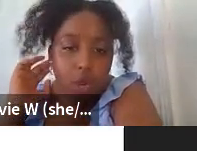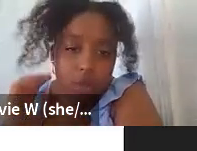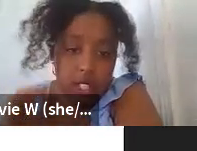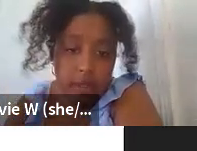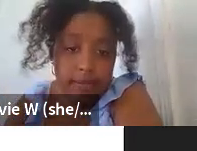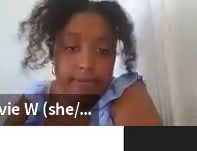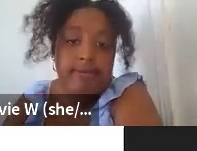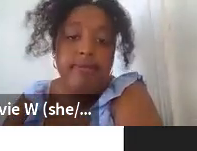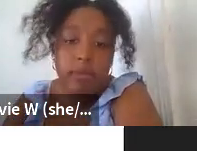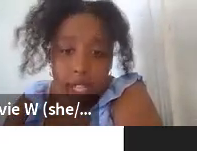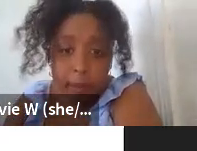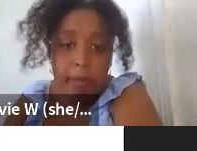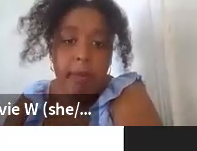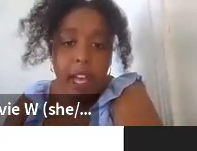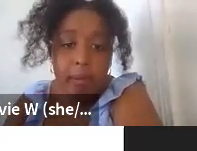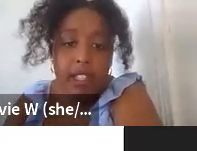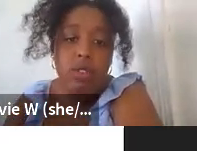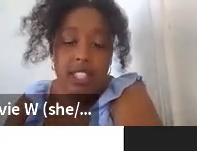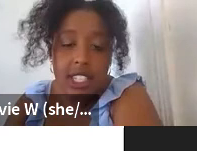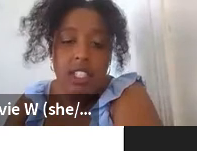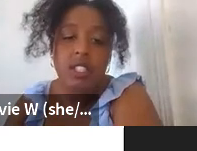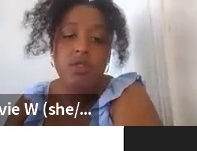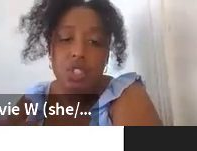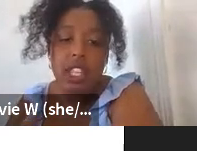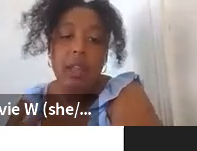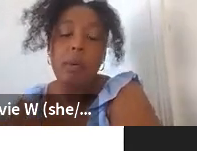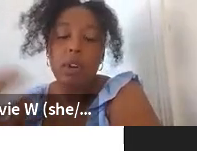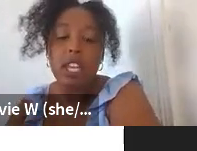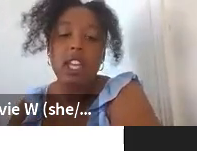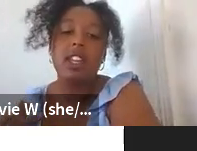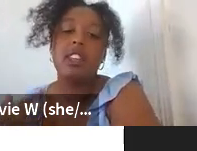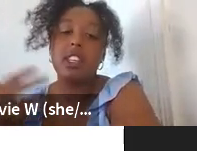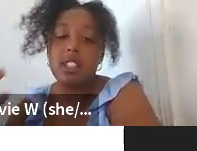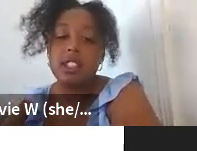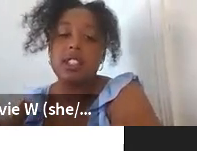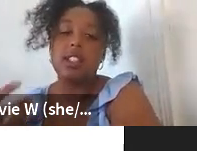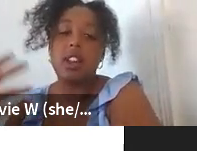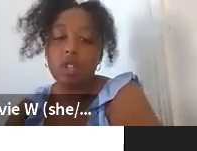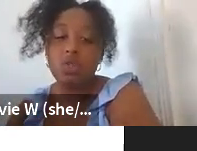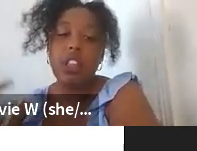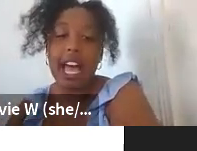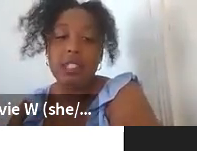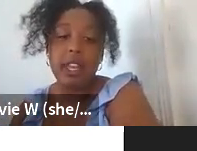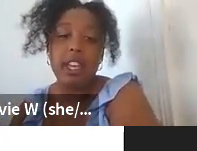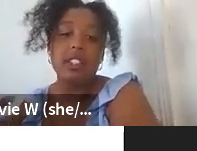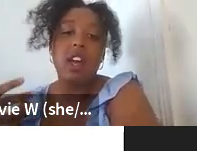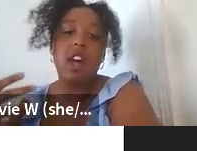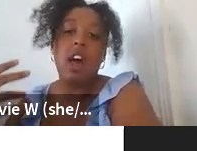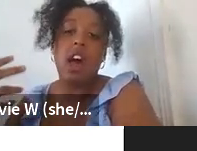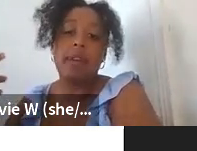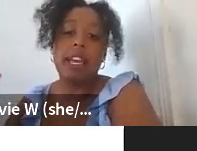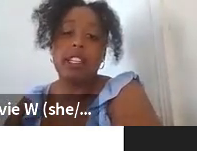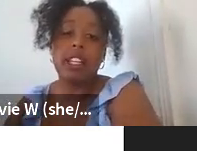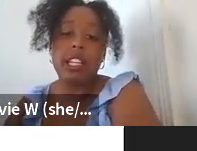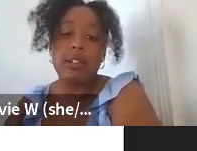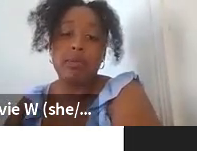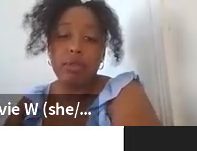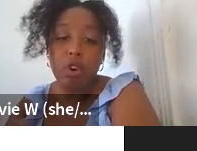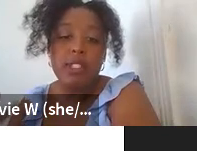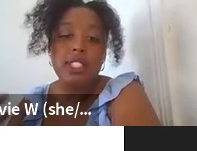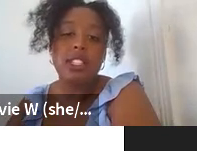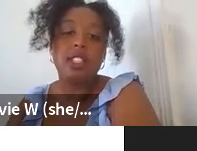show totem, yep. And so this idea is of just like putting in these cultural aspects